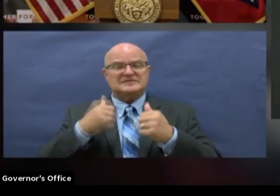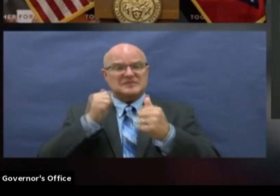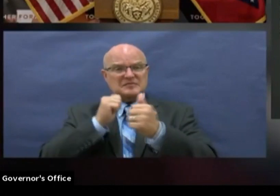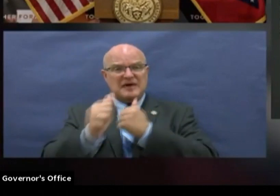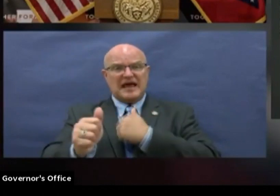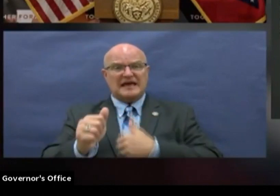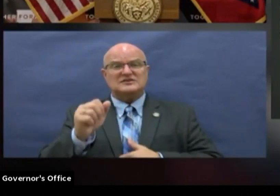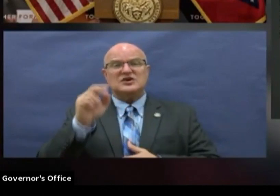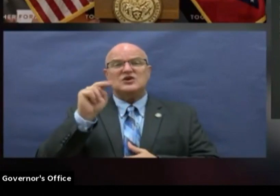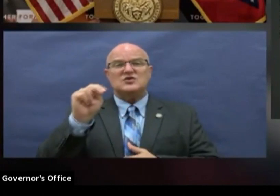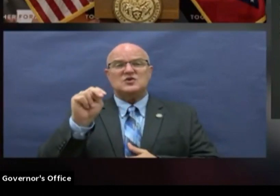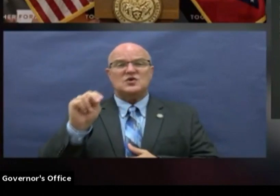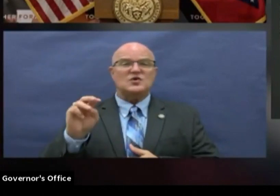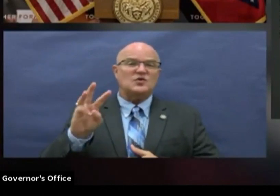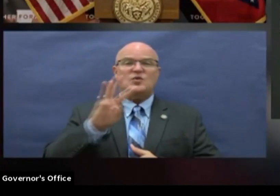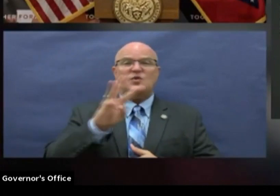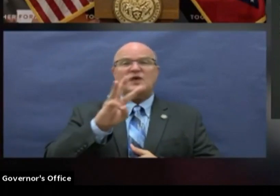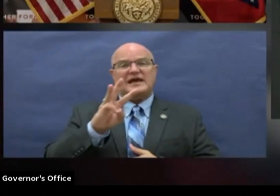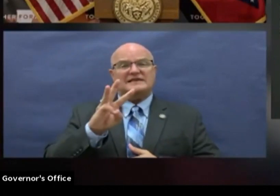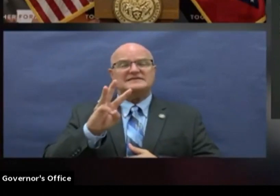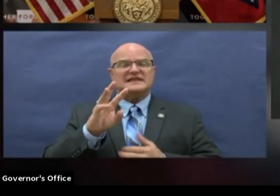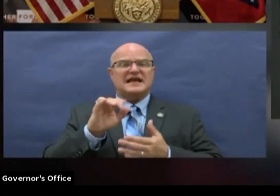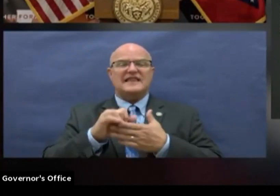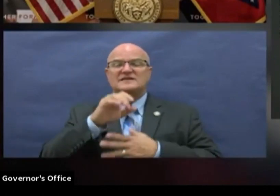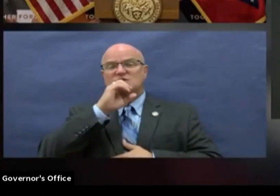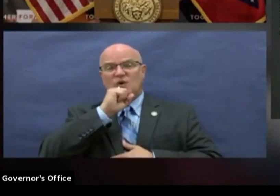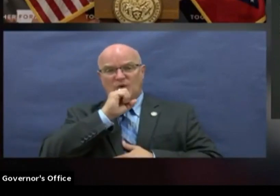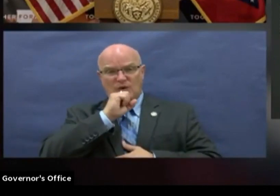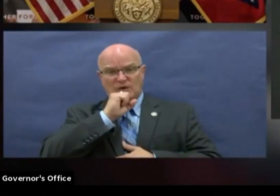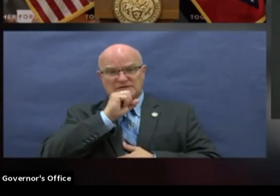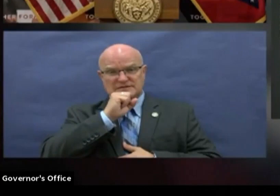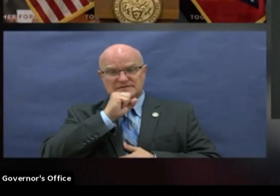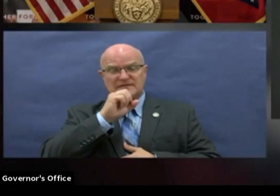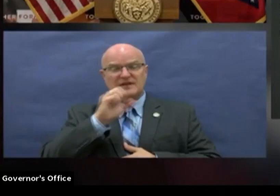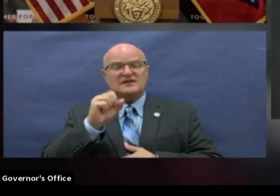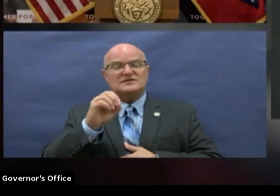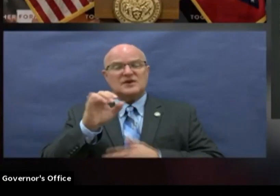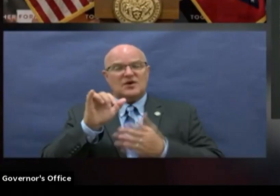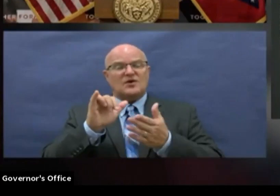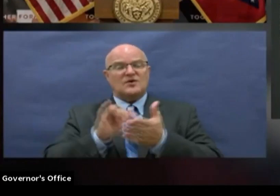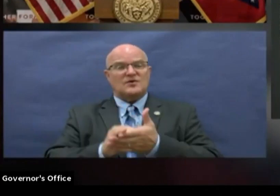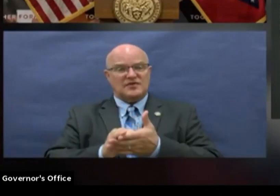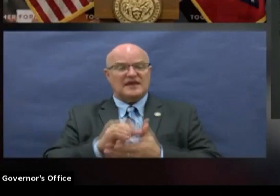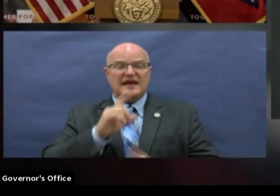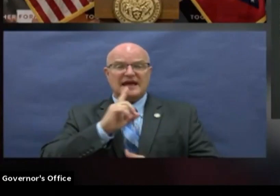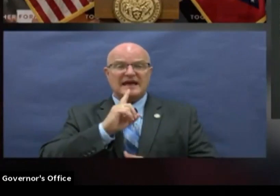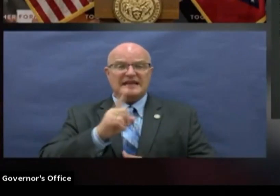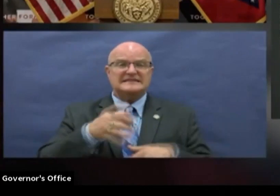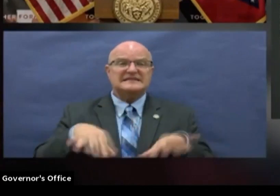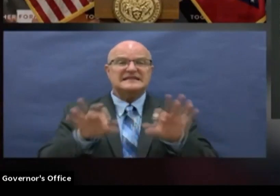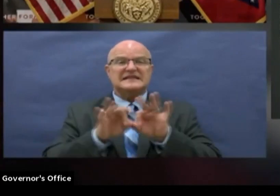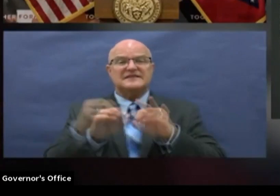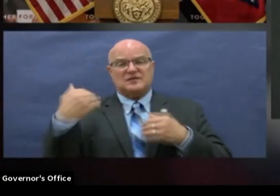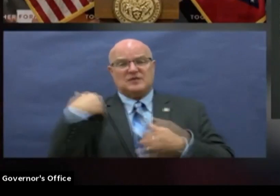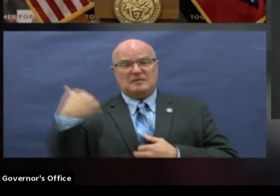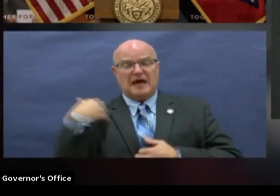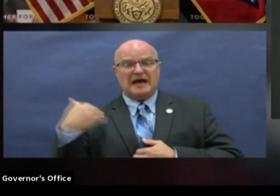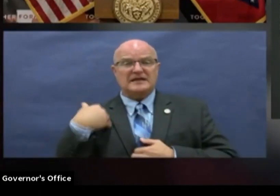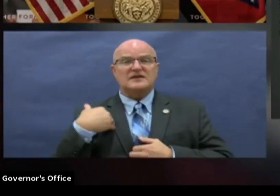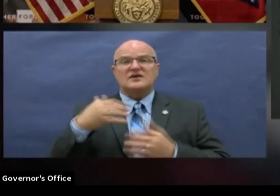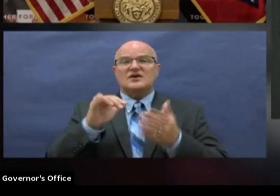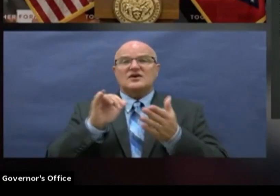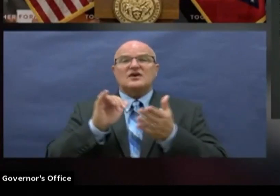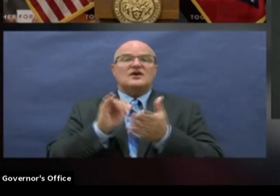past the Northwest region of the state, which is in the orange. And so that is a significant reminder